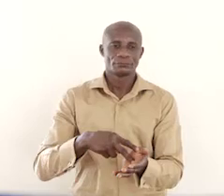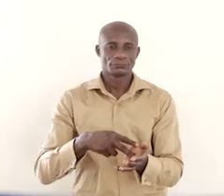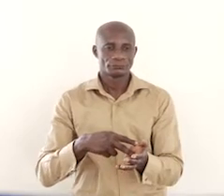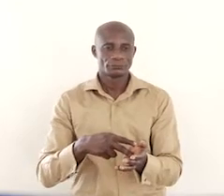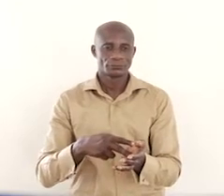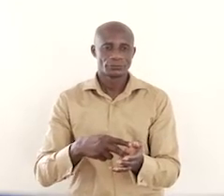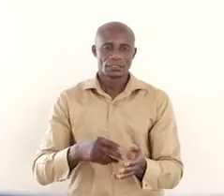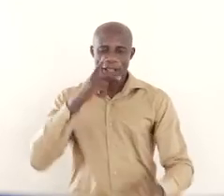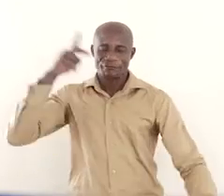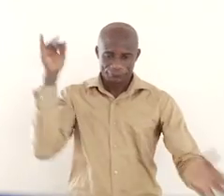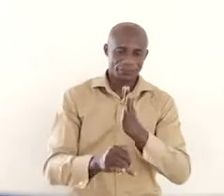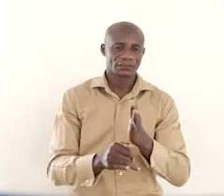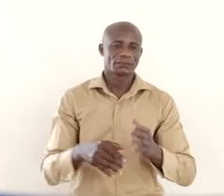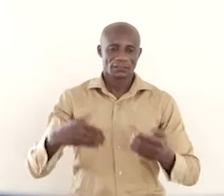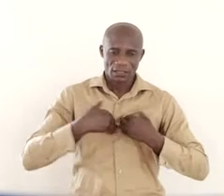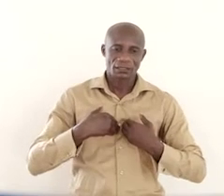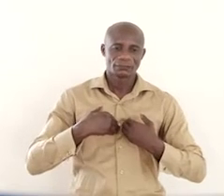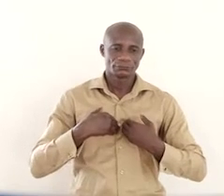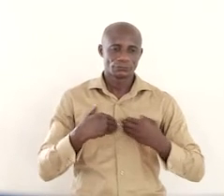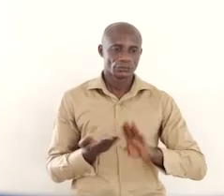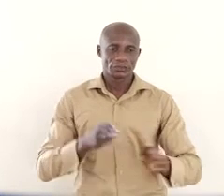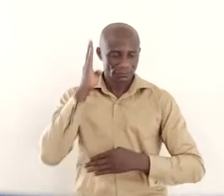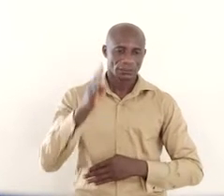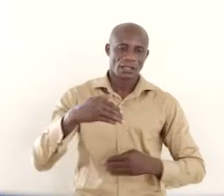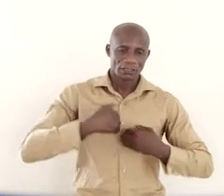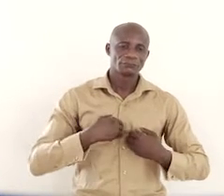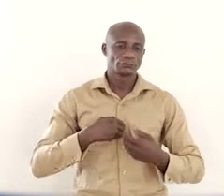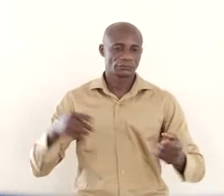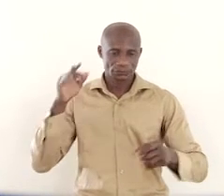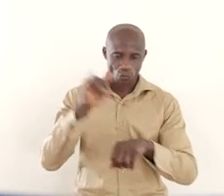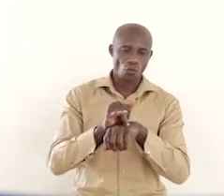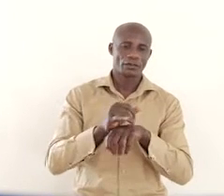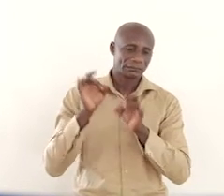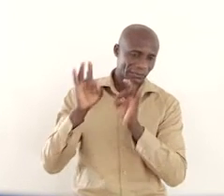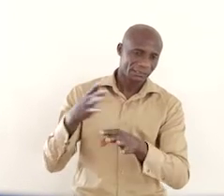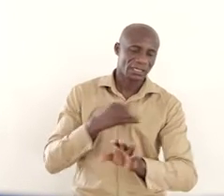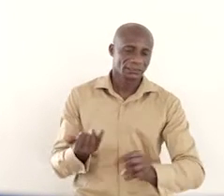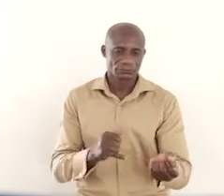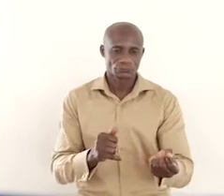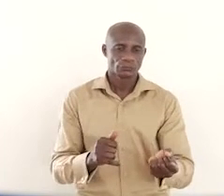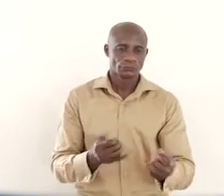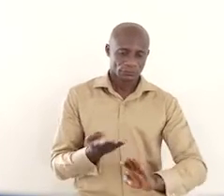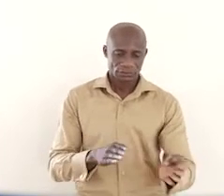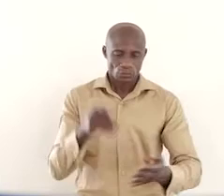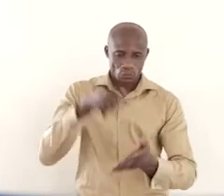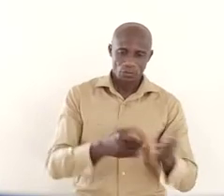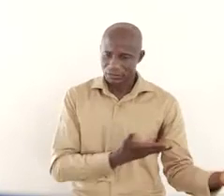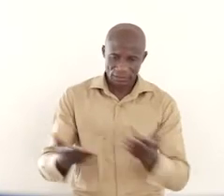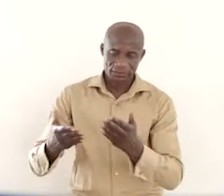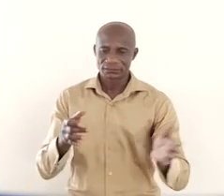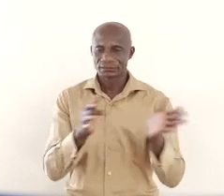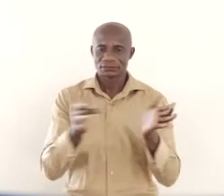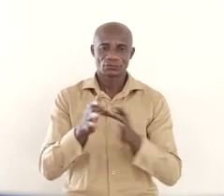a fatal assault has been dealt on hatred and death. What took Jesus to the cross is